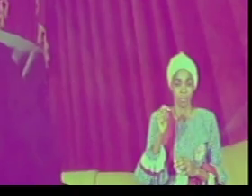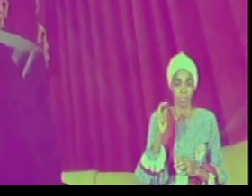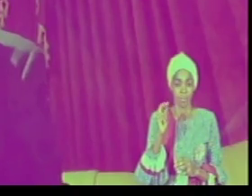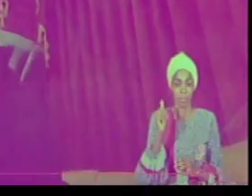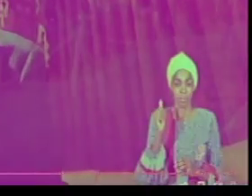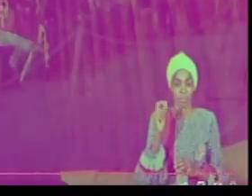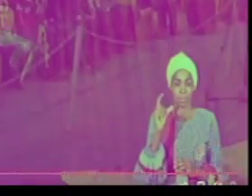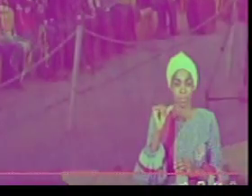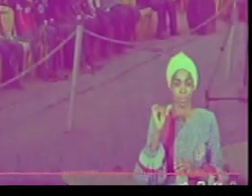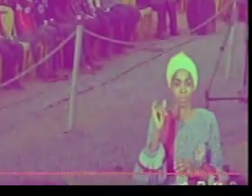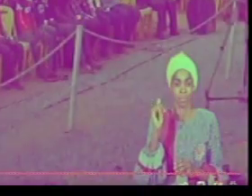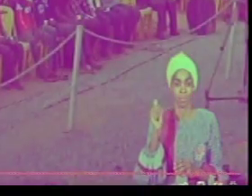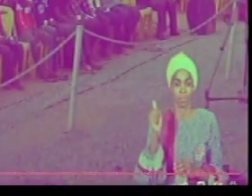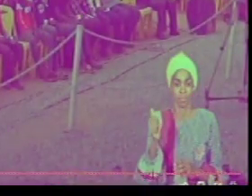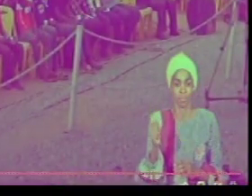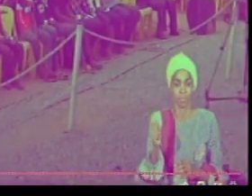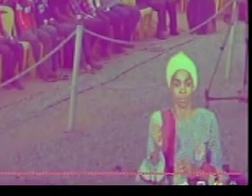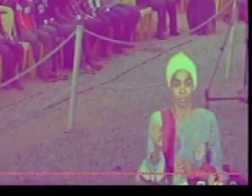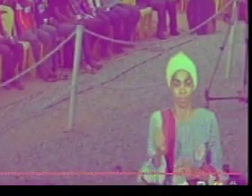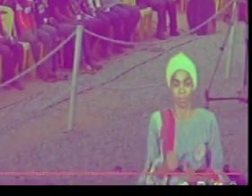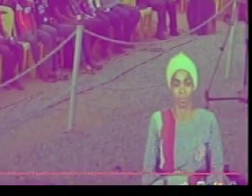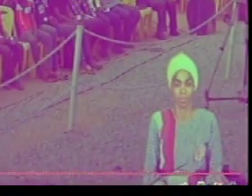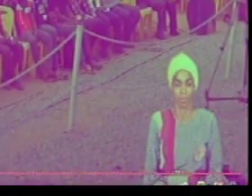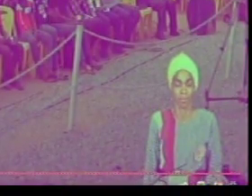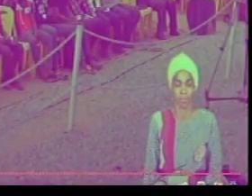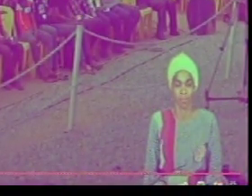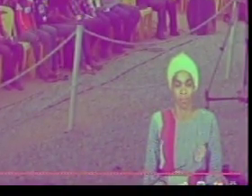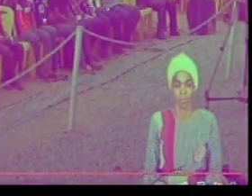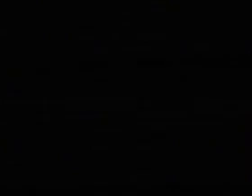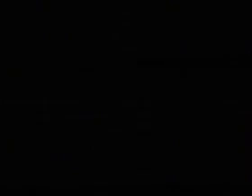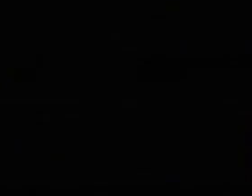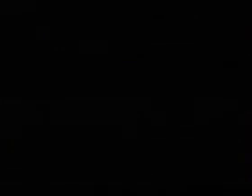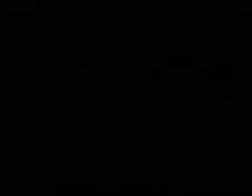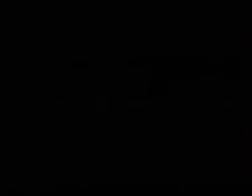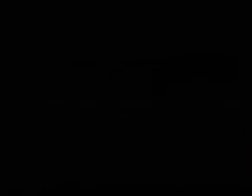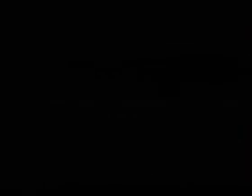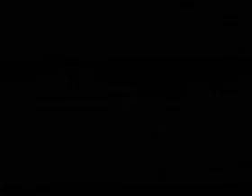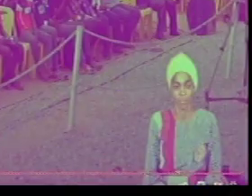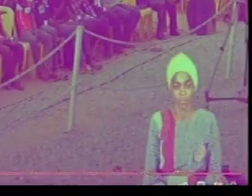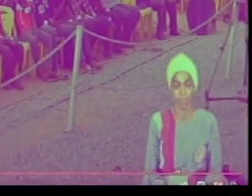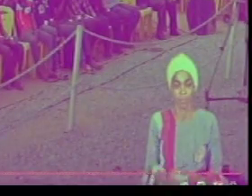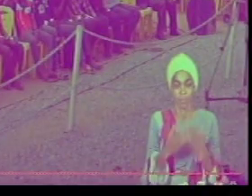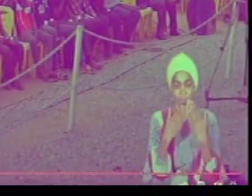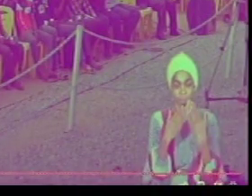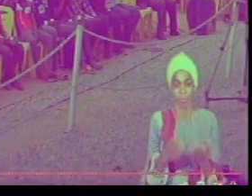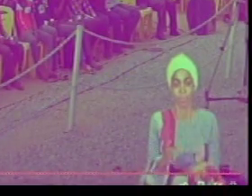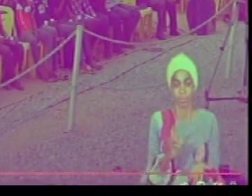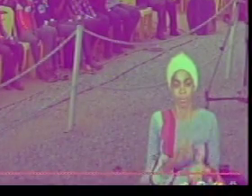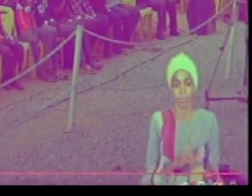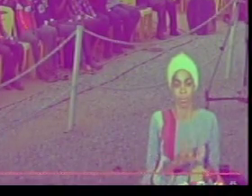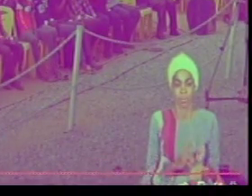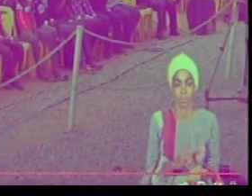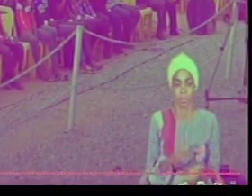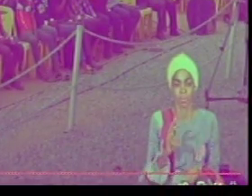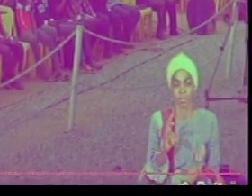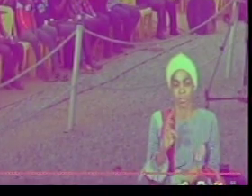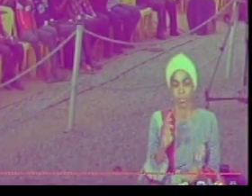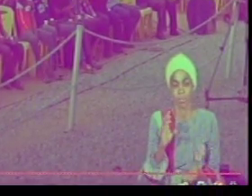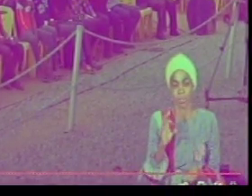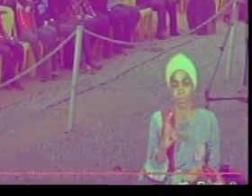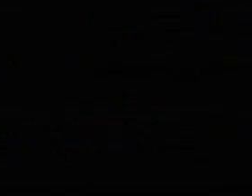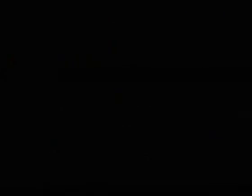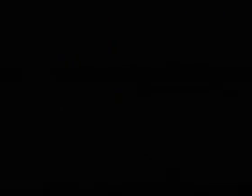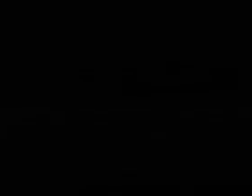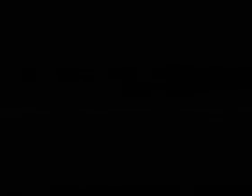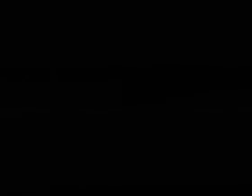family psychiatrist. I thank Dr. Victor Chukwu for the great job he has done, and I praise the Lord for the